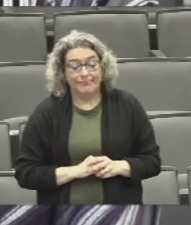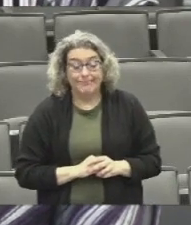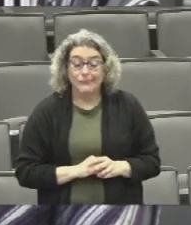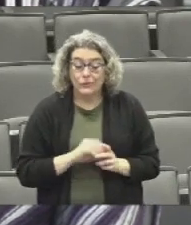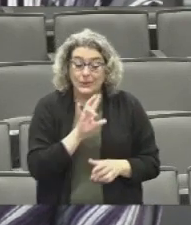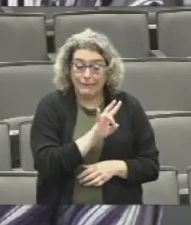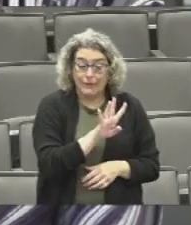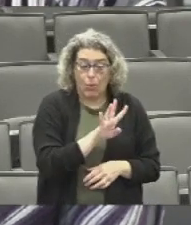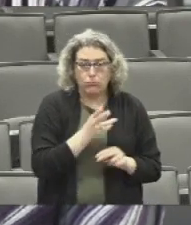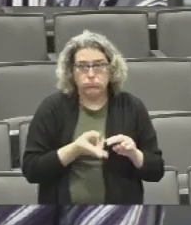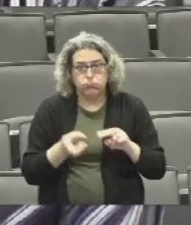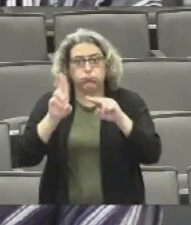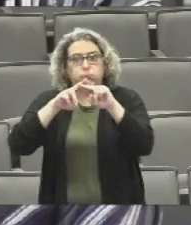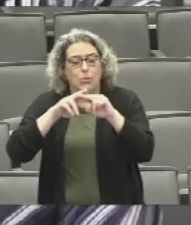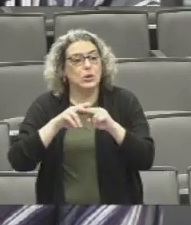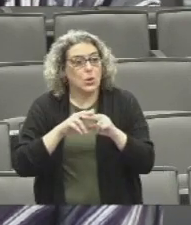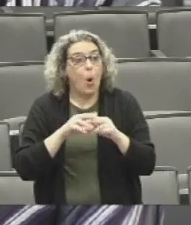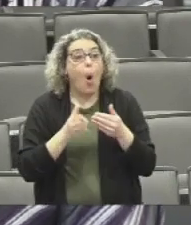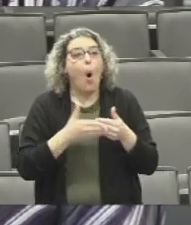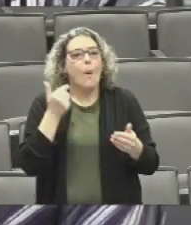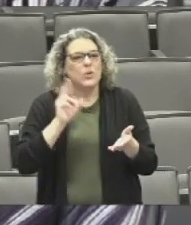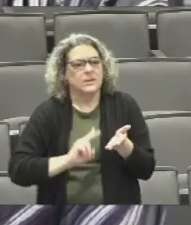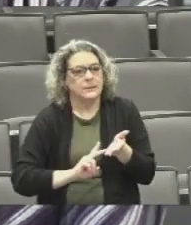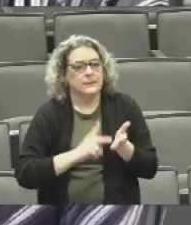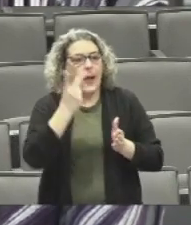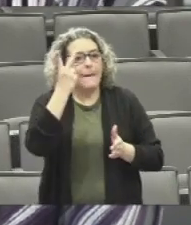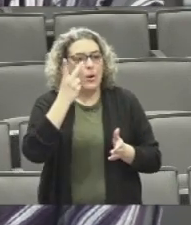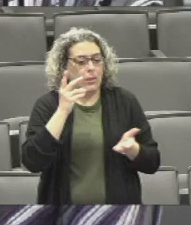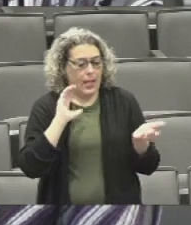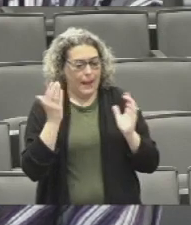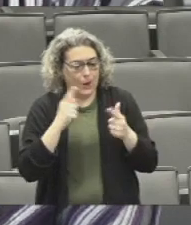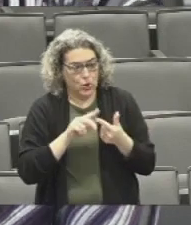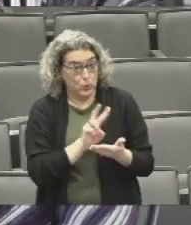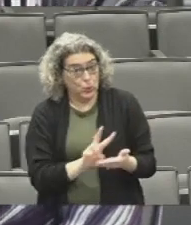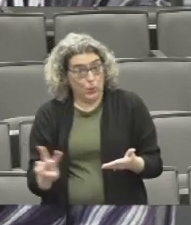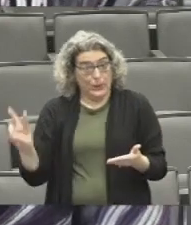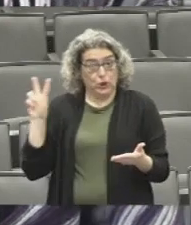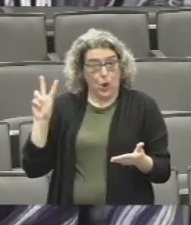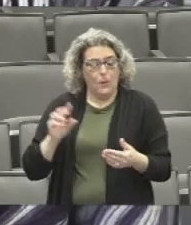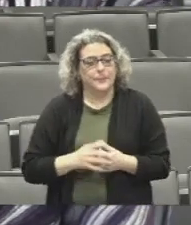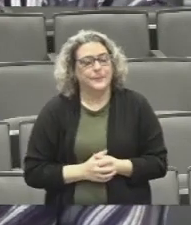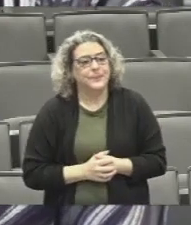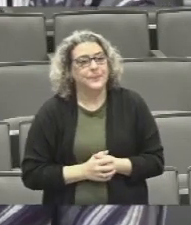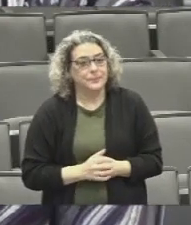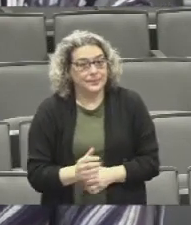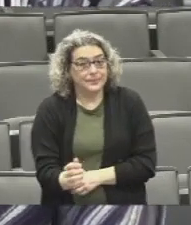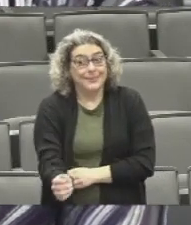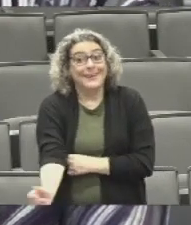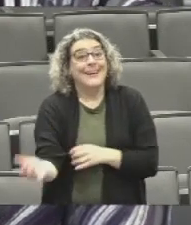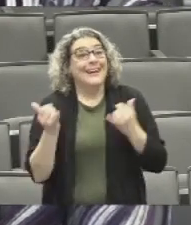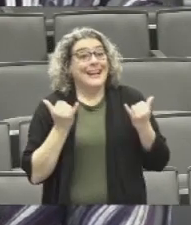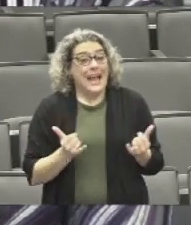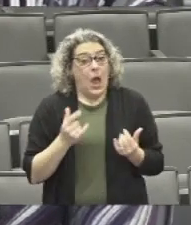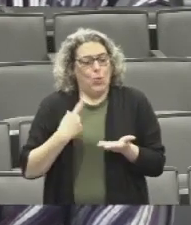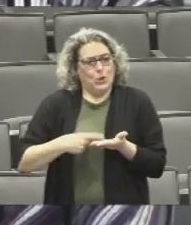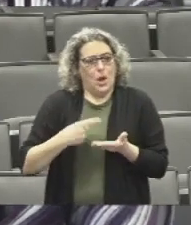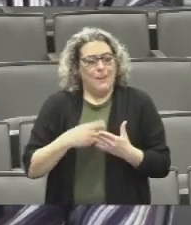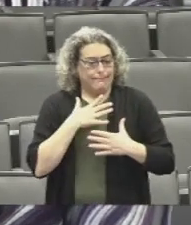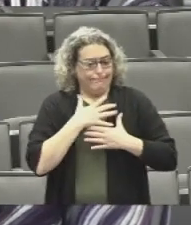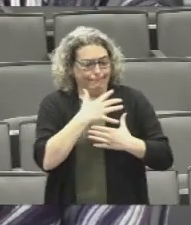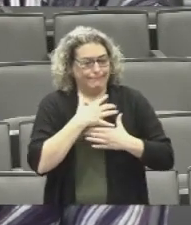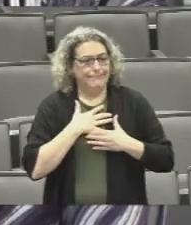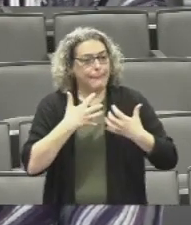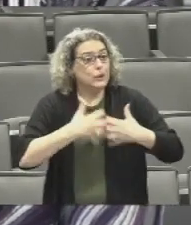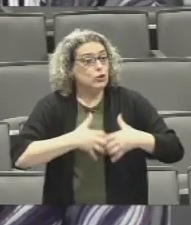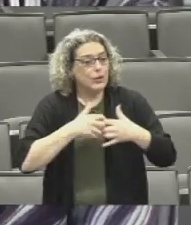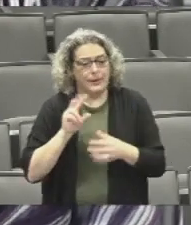So we have close to doubled compared to 2 weeks ago. When we look at ventilator use, that's always a good story